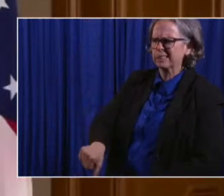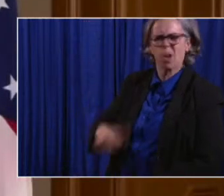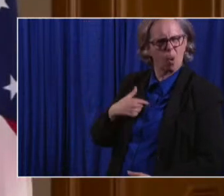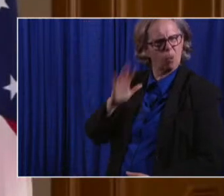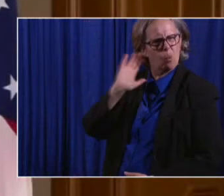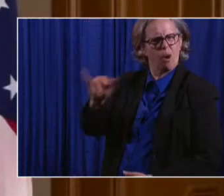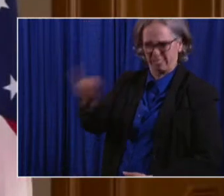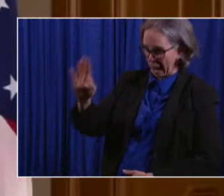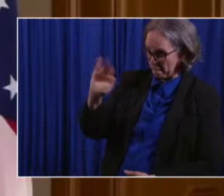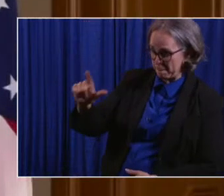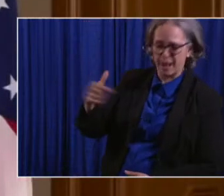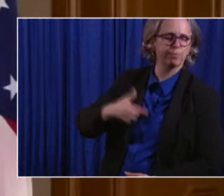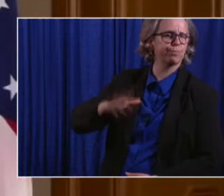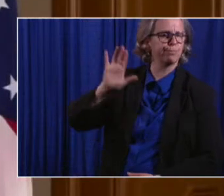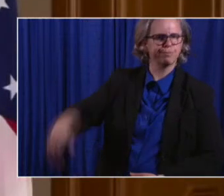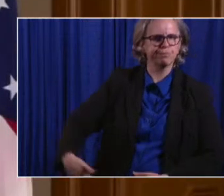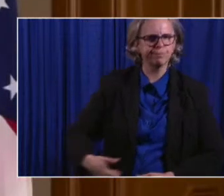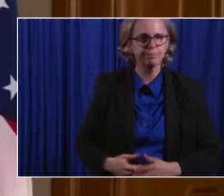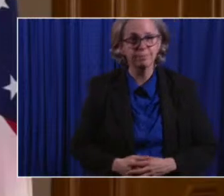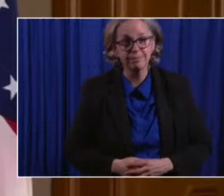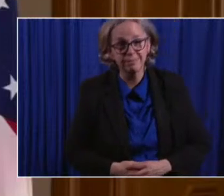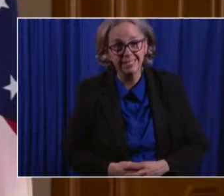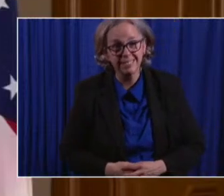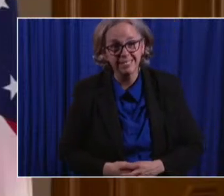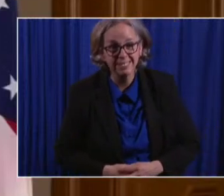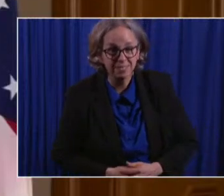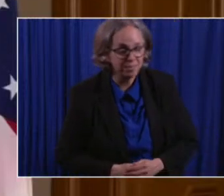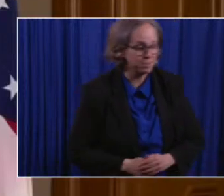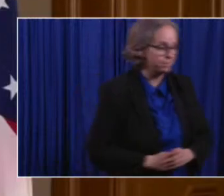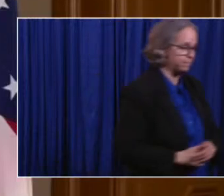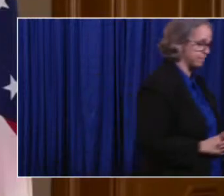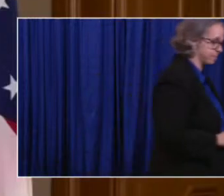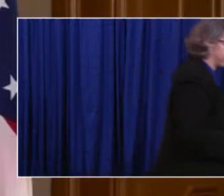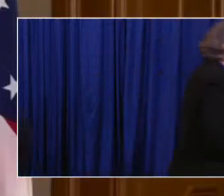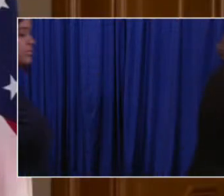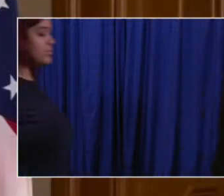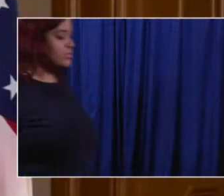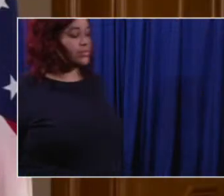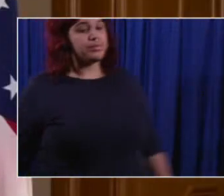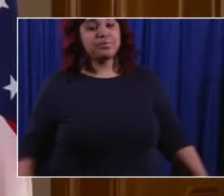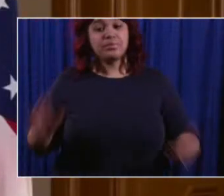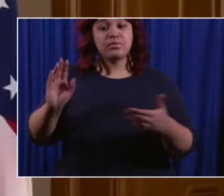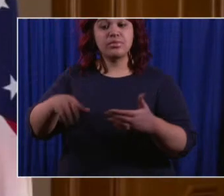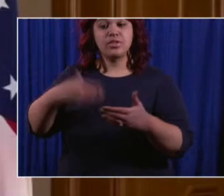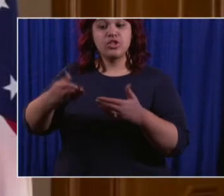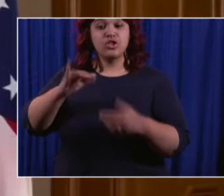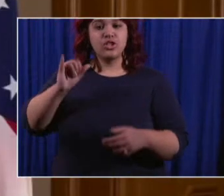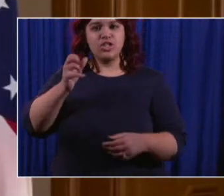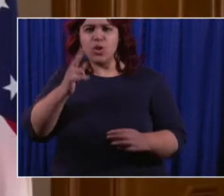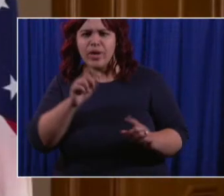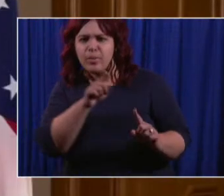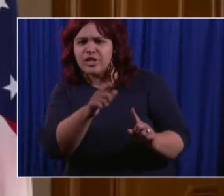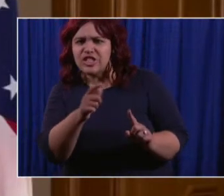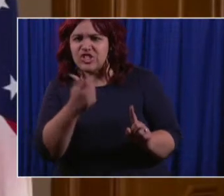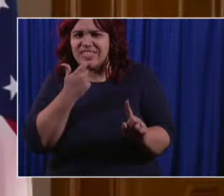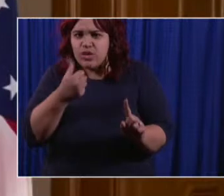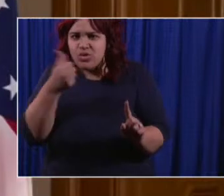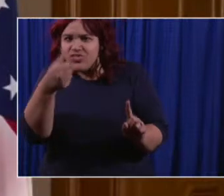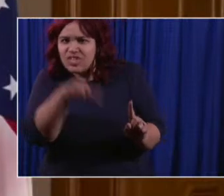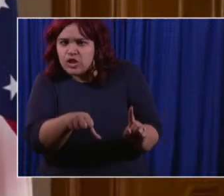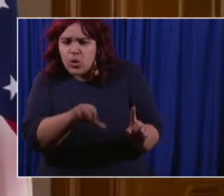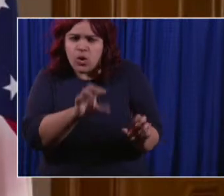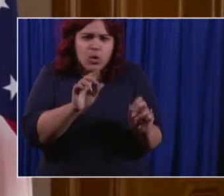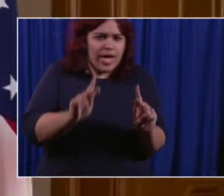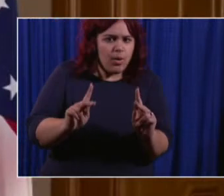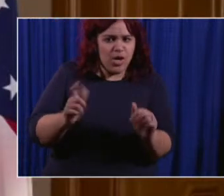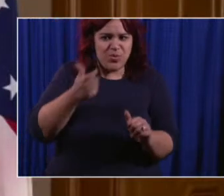is from Josh Rodenberg at Spectrum News. Yeah, Governor, just to piggyback off what you just said, I mean, you've seen some significant increases